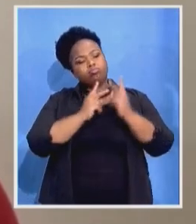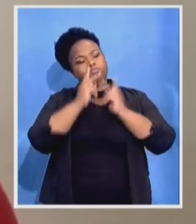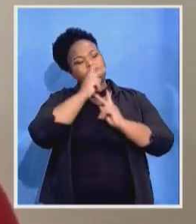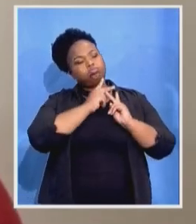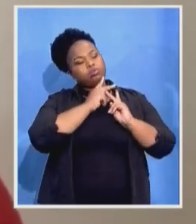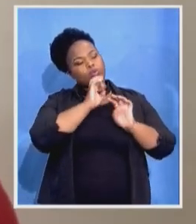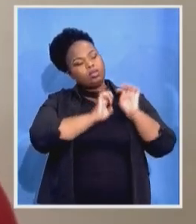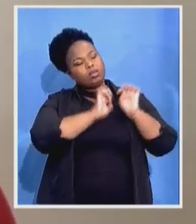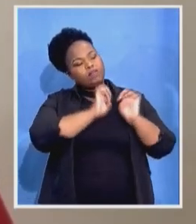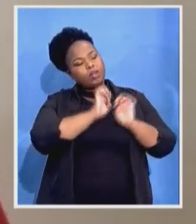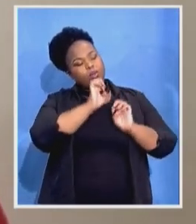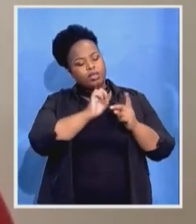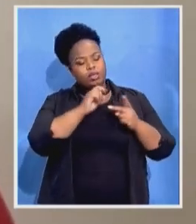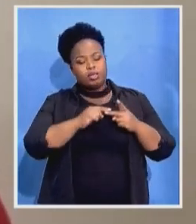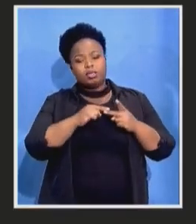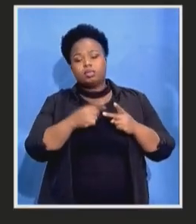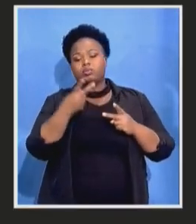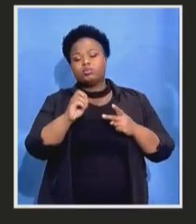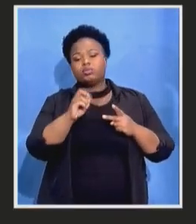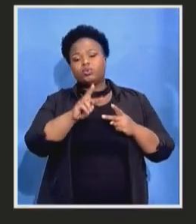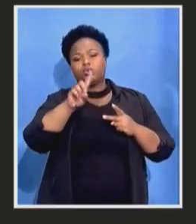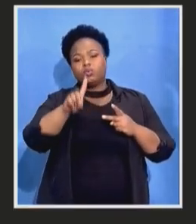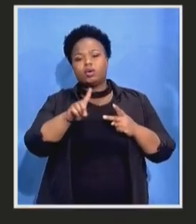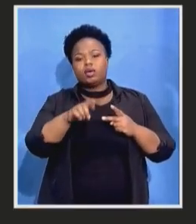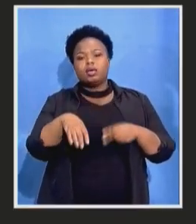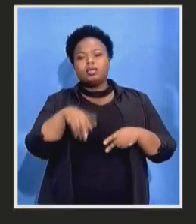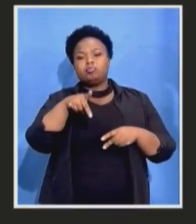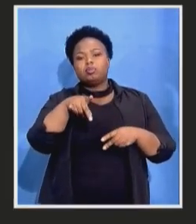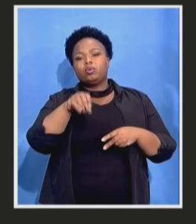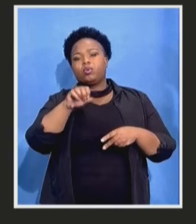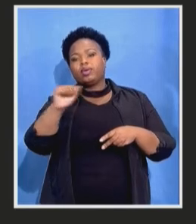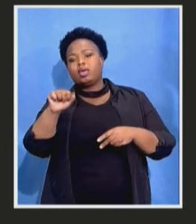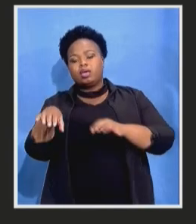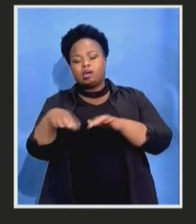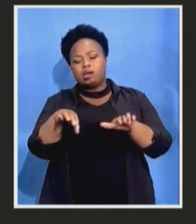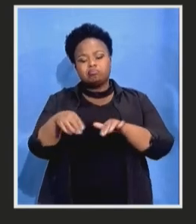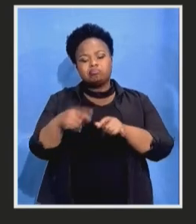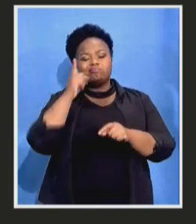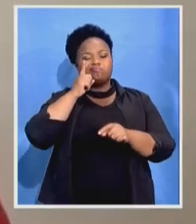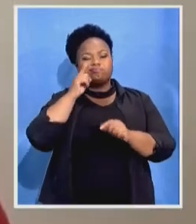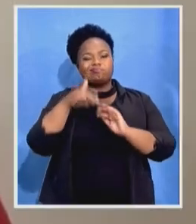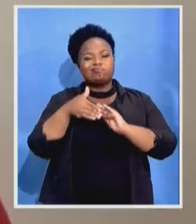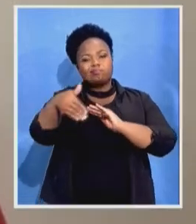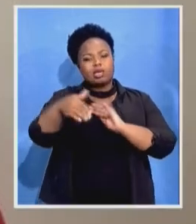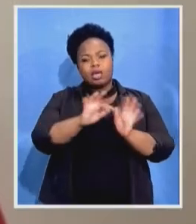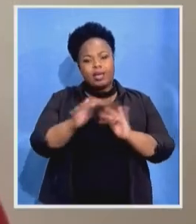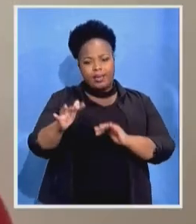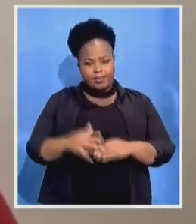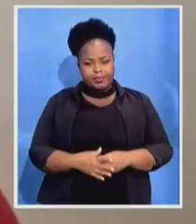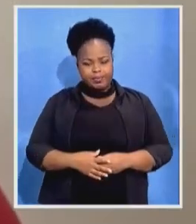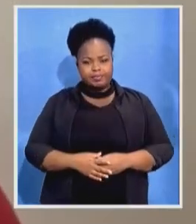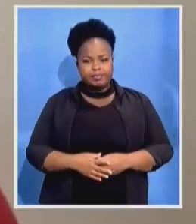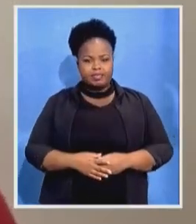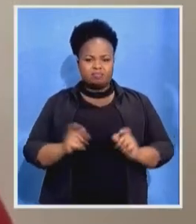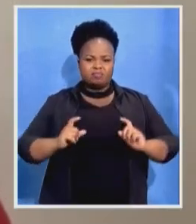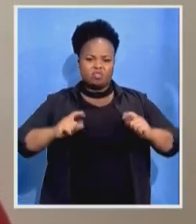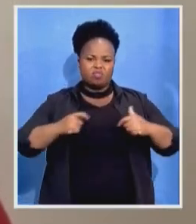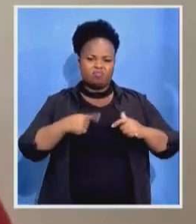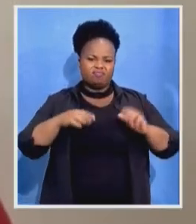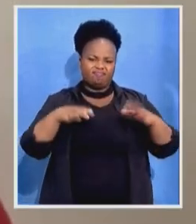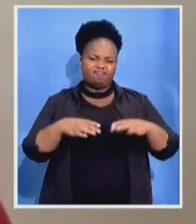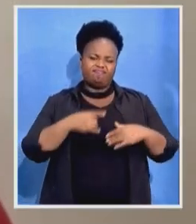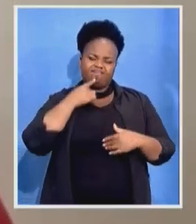The Central Committee expressed its condolences to all the families